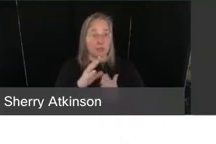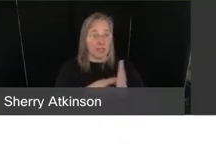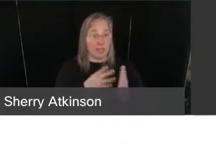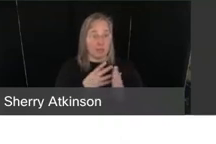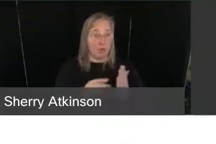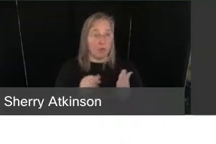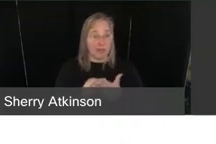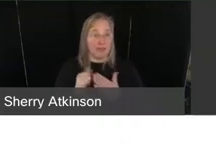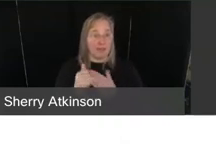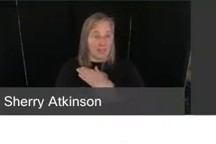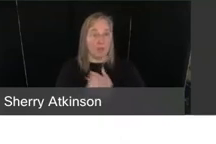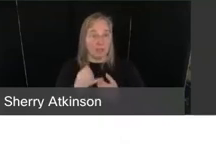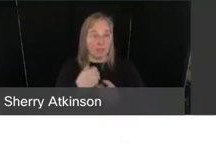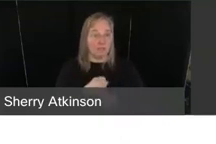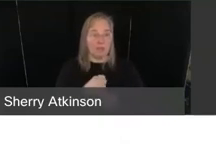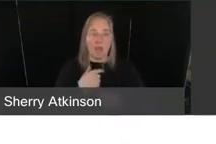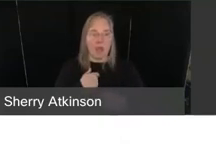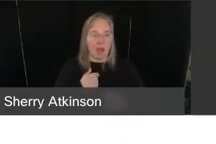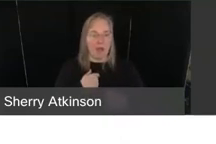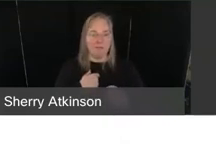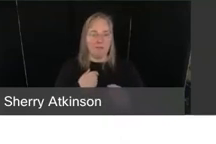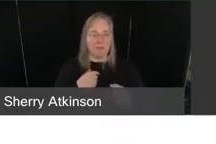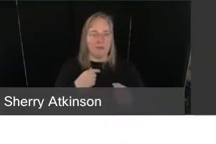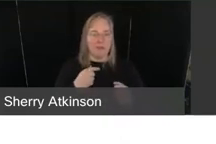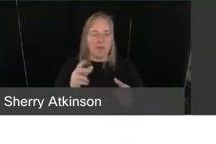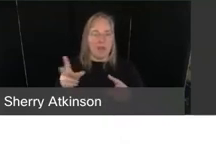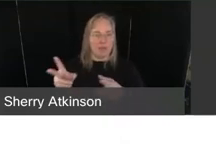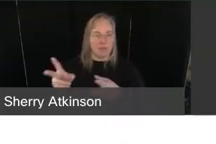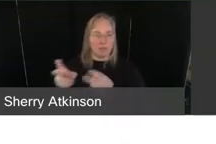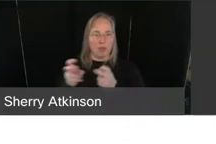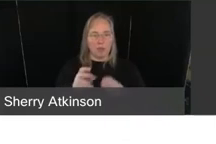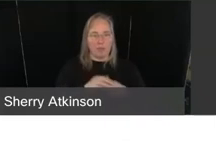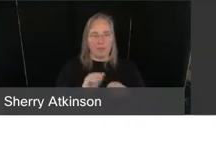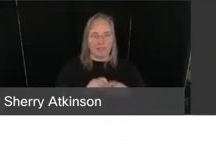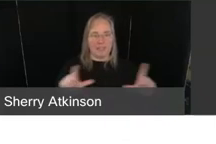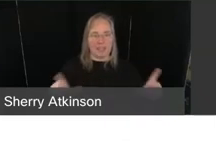I've extracted on this slide two columns from that kind of more deep